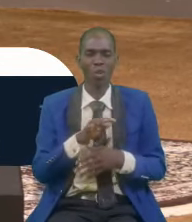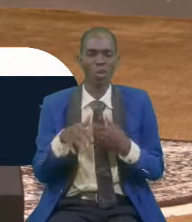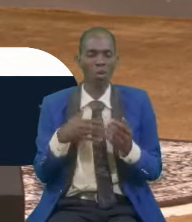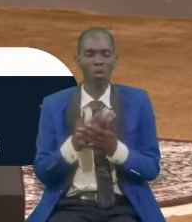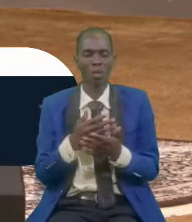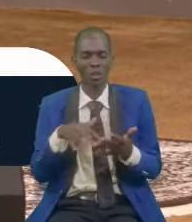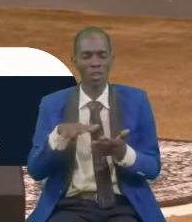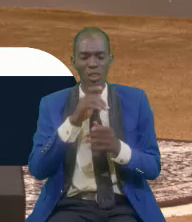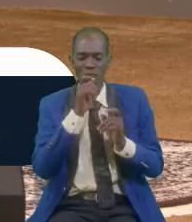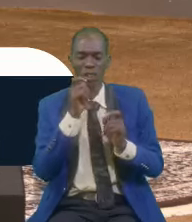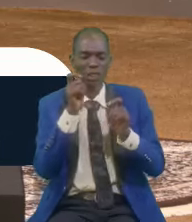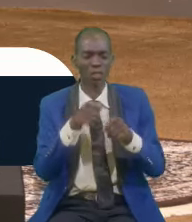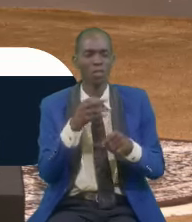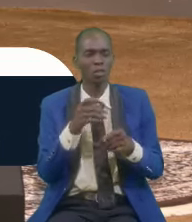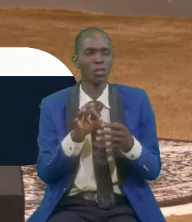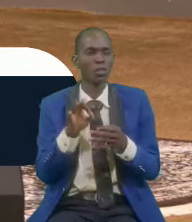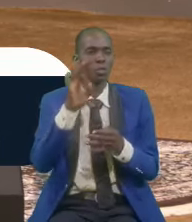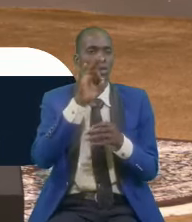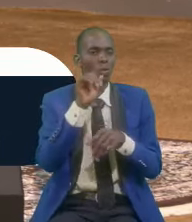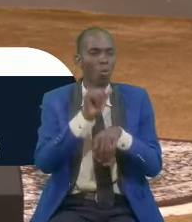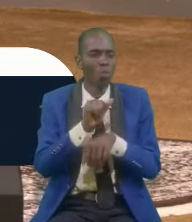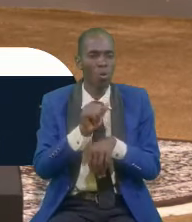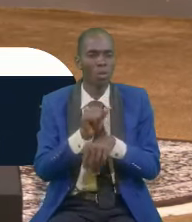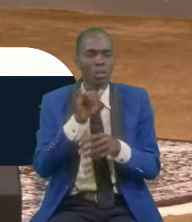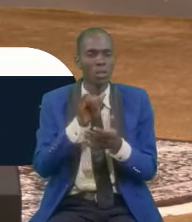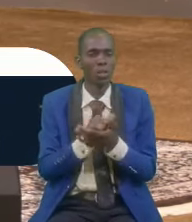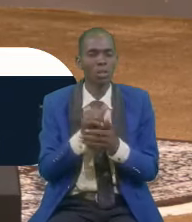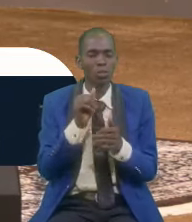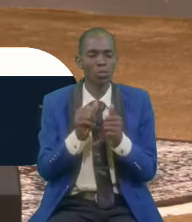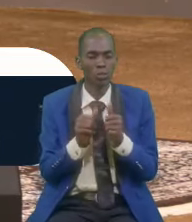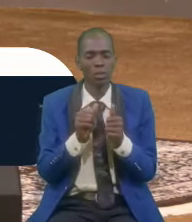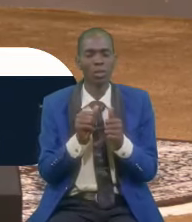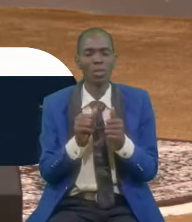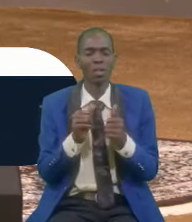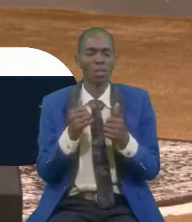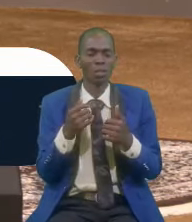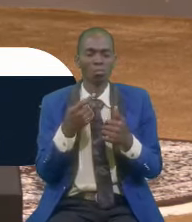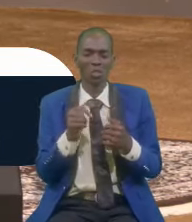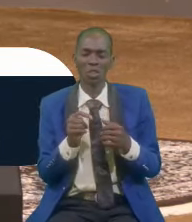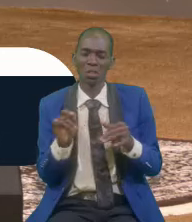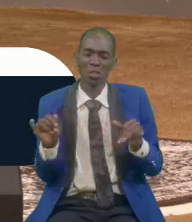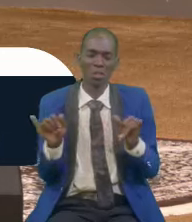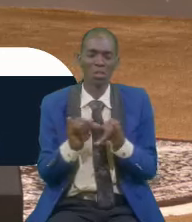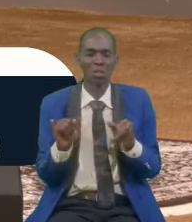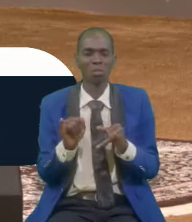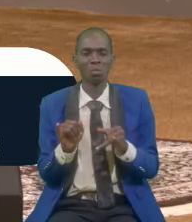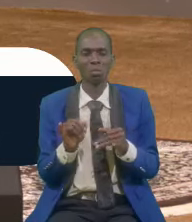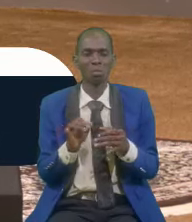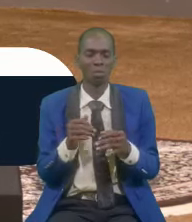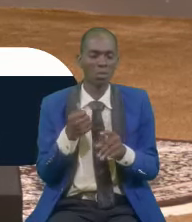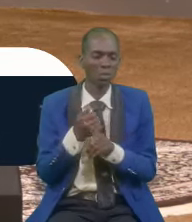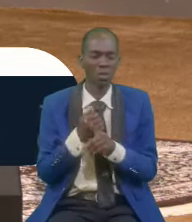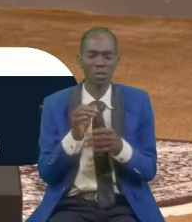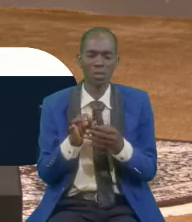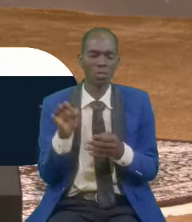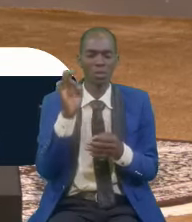all these gifts of the Spirit worketh that one and the selfsame Spirit, dividing